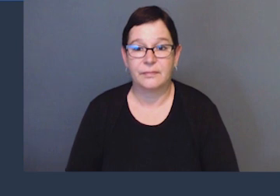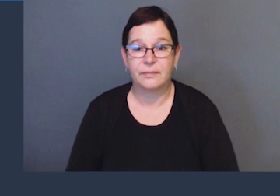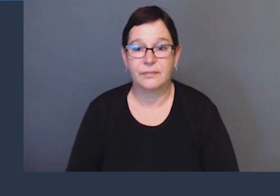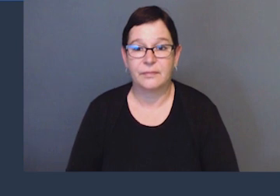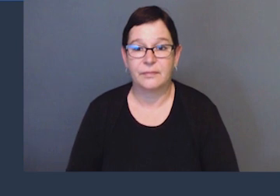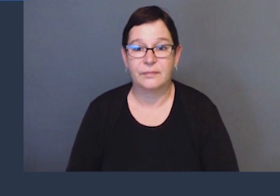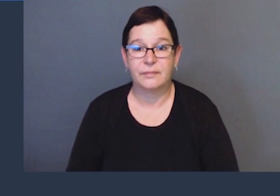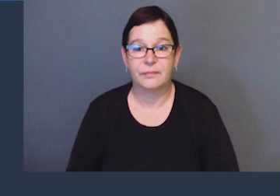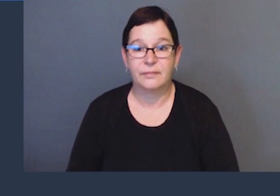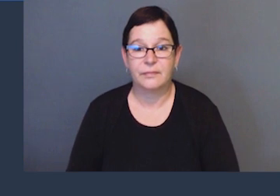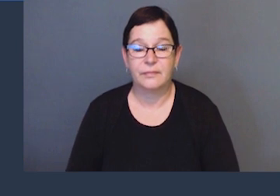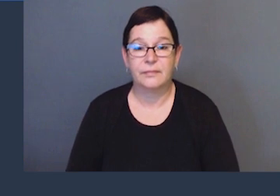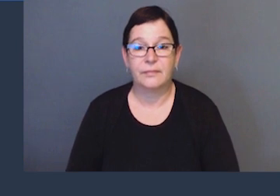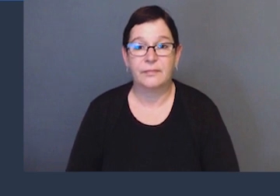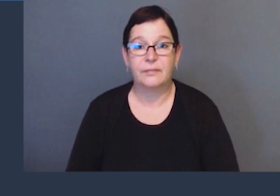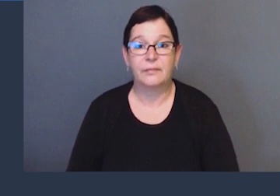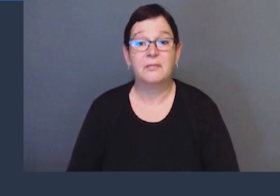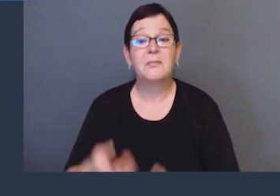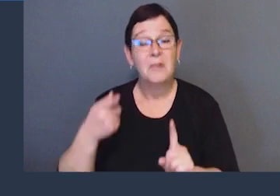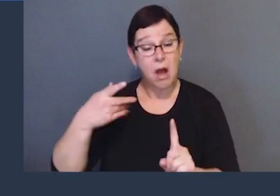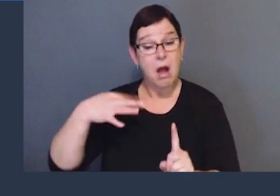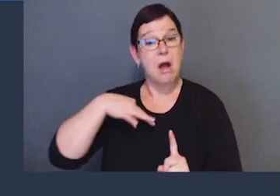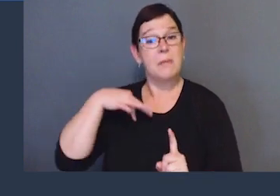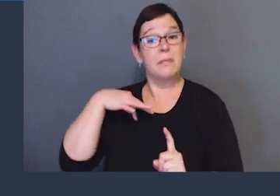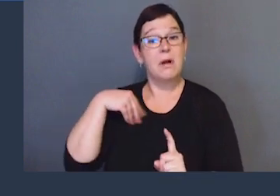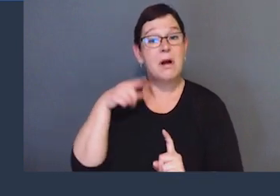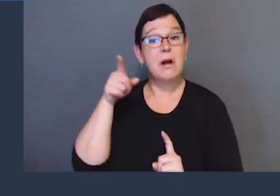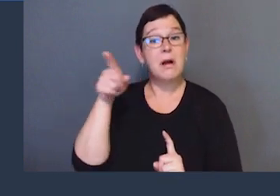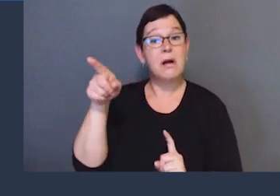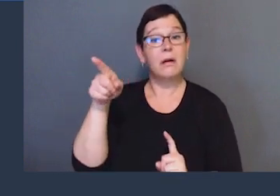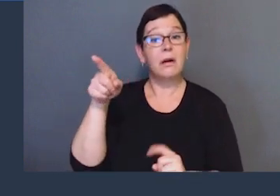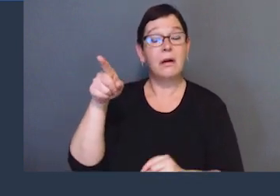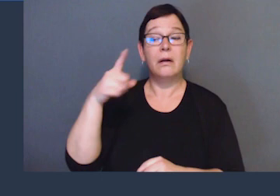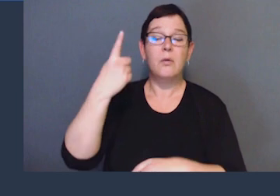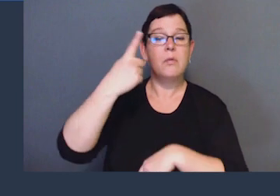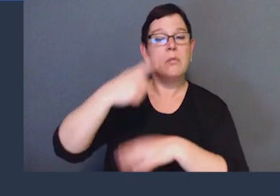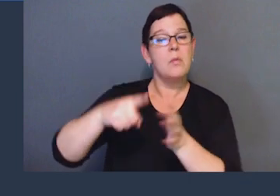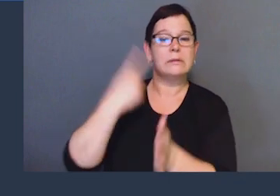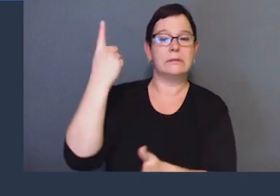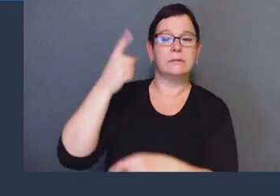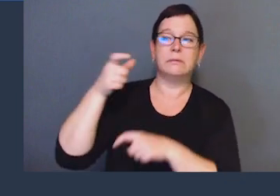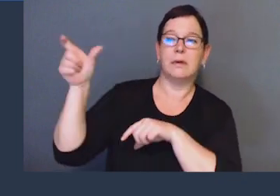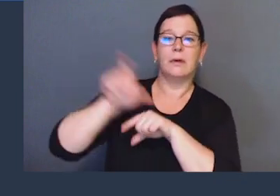You can apply for the one-time top-up to the Canada Housing Benefit through My Account.